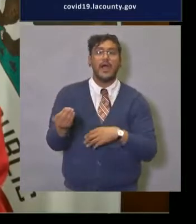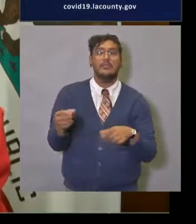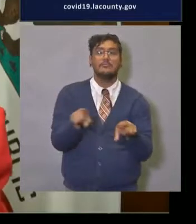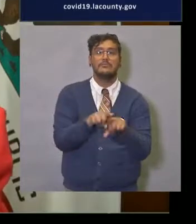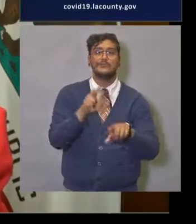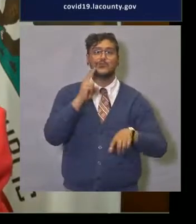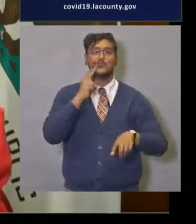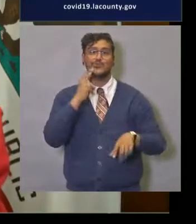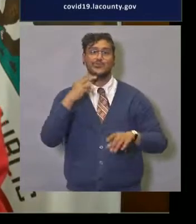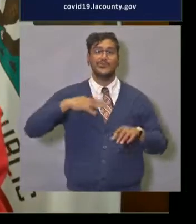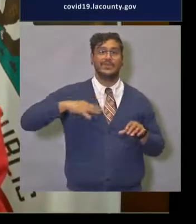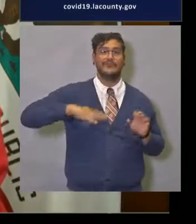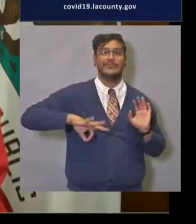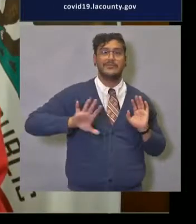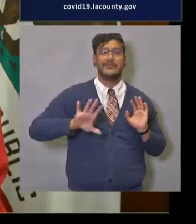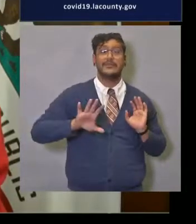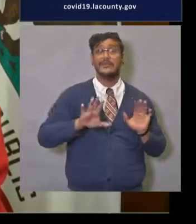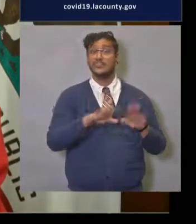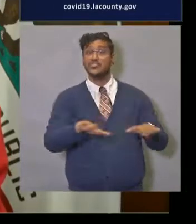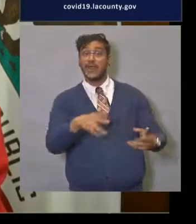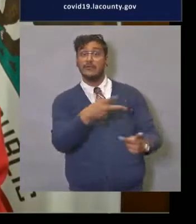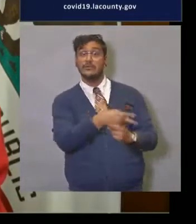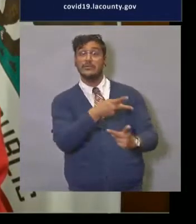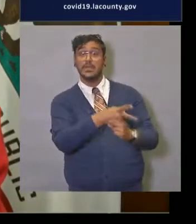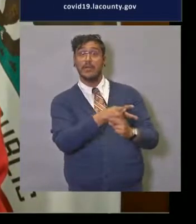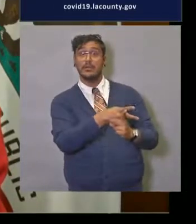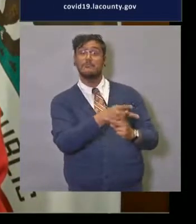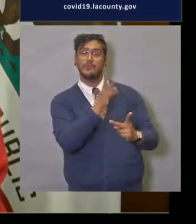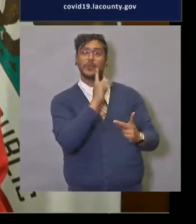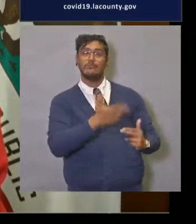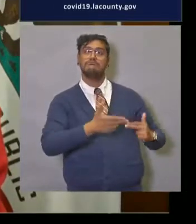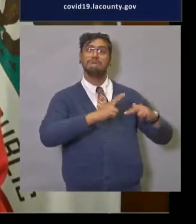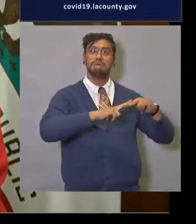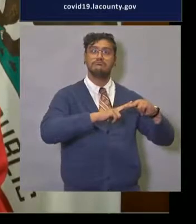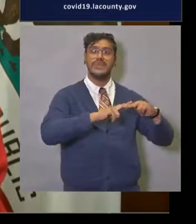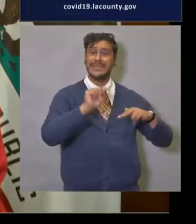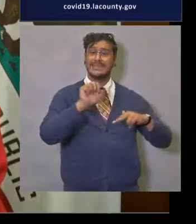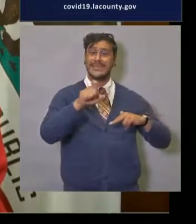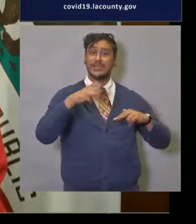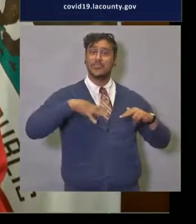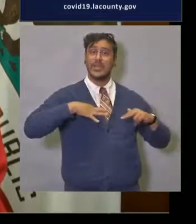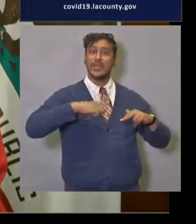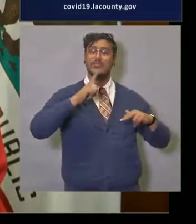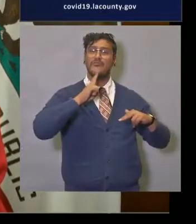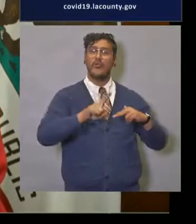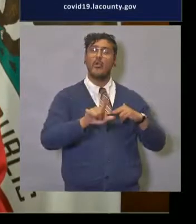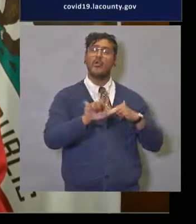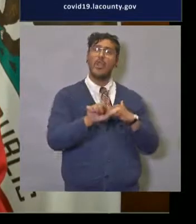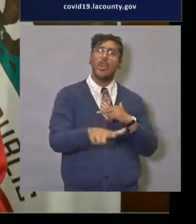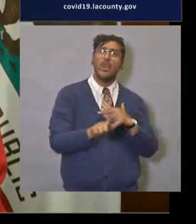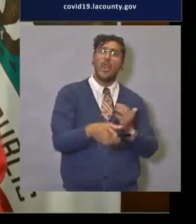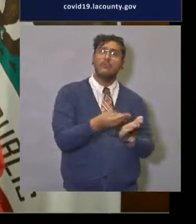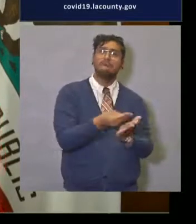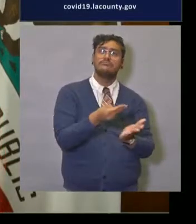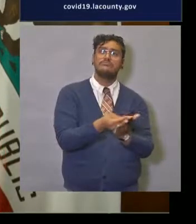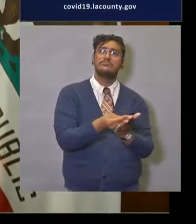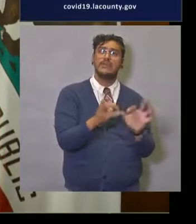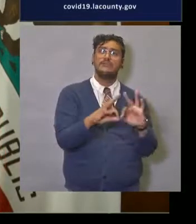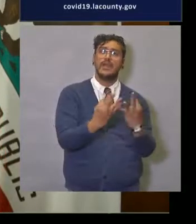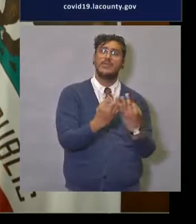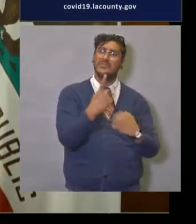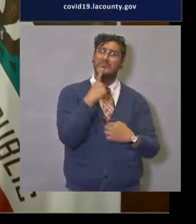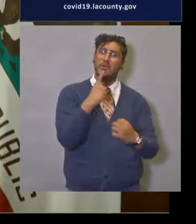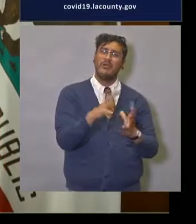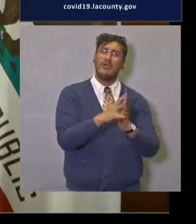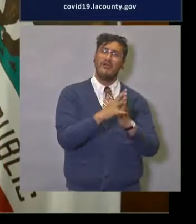It also expands childcare assistance and provides tax credits to low-income families for much-needed financial